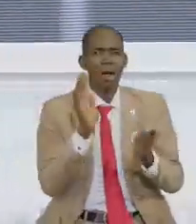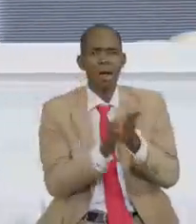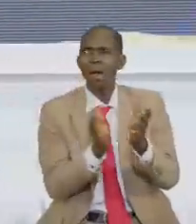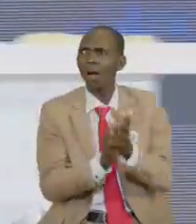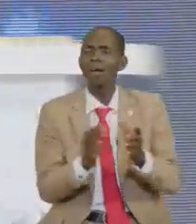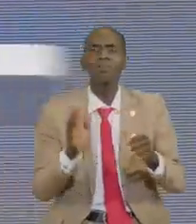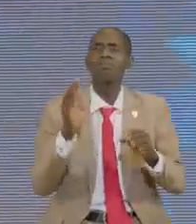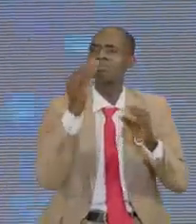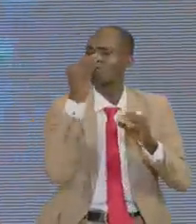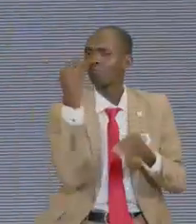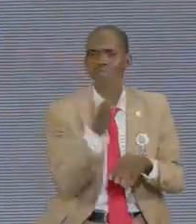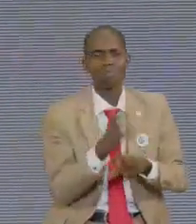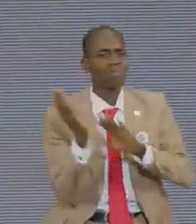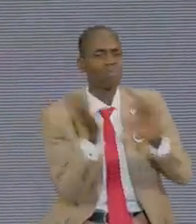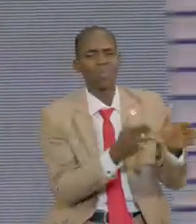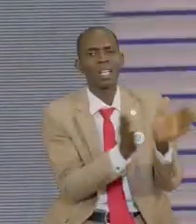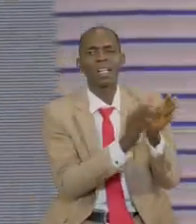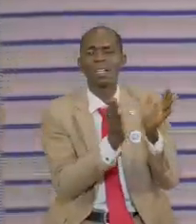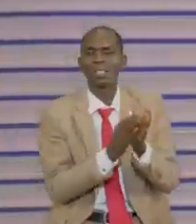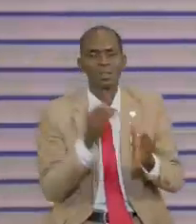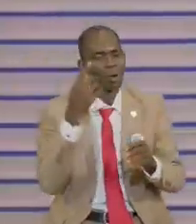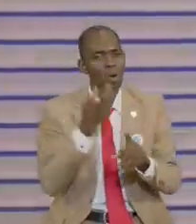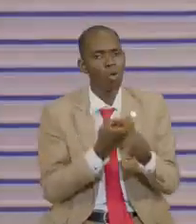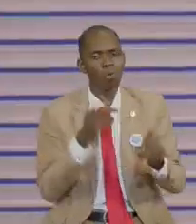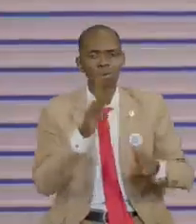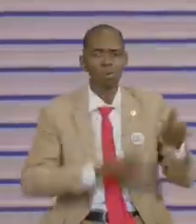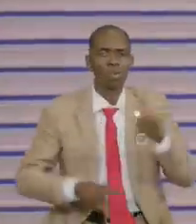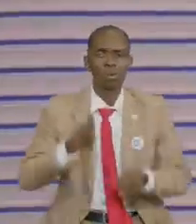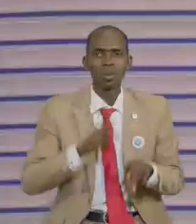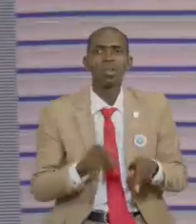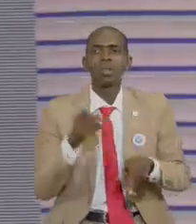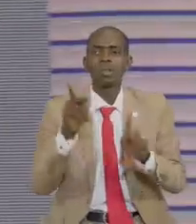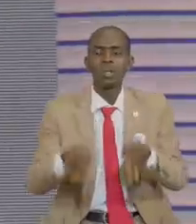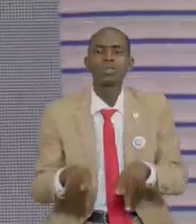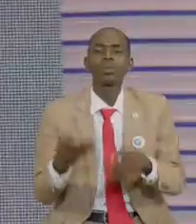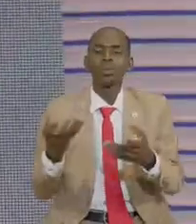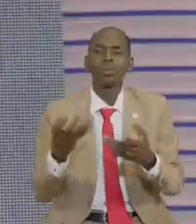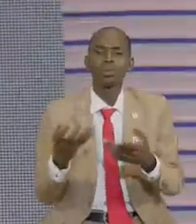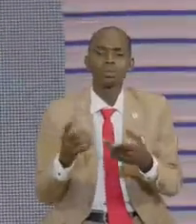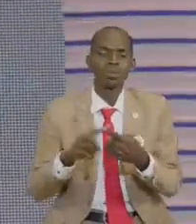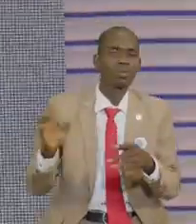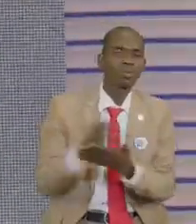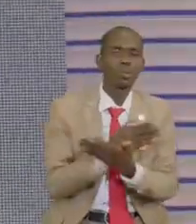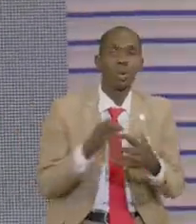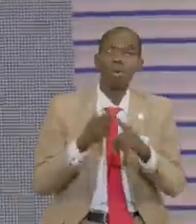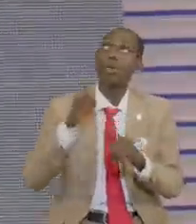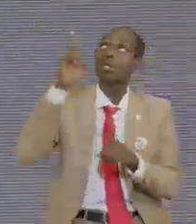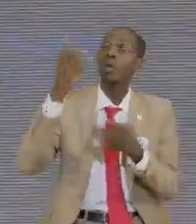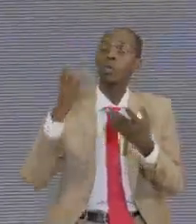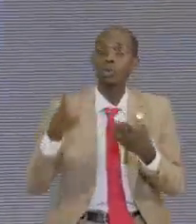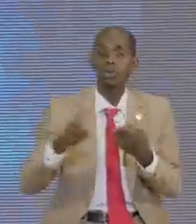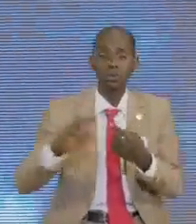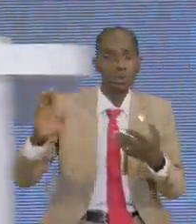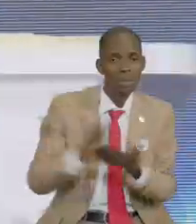clapping. Just understand, he wants you to sing. He wants you to serve. He wants you to give. Everything you do,